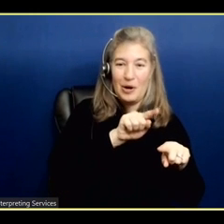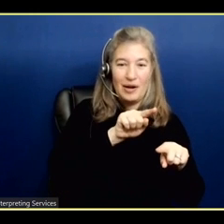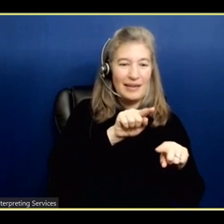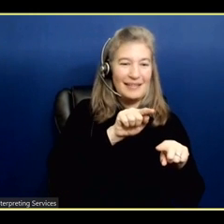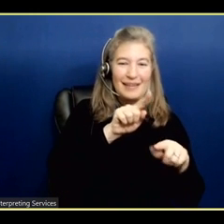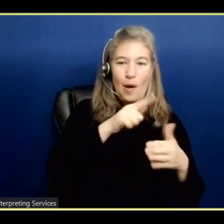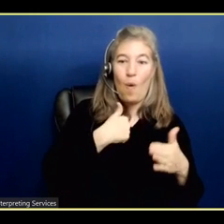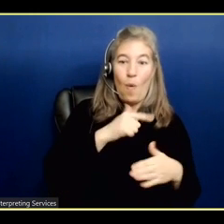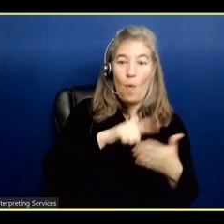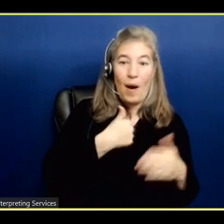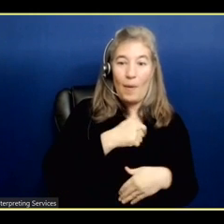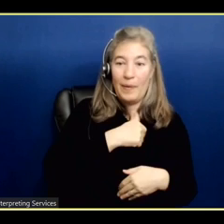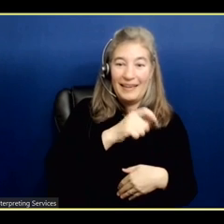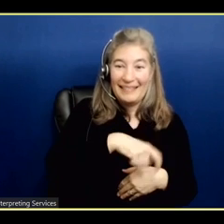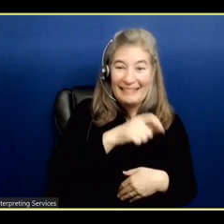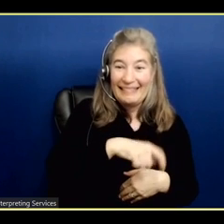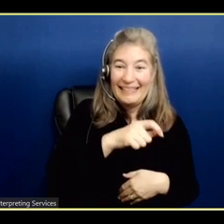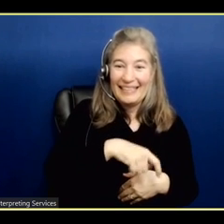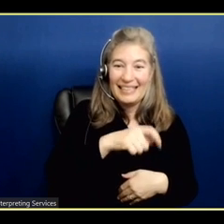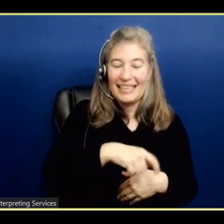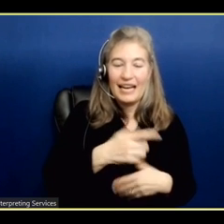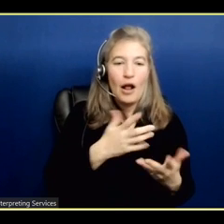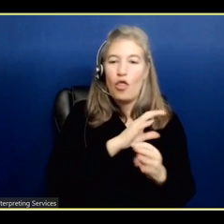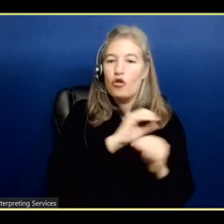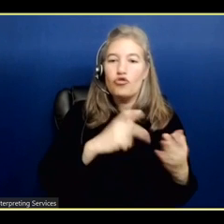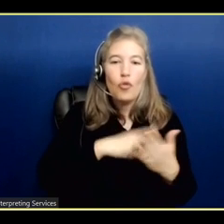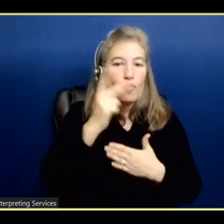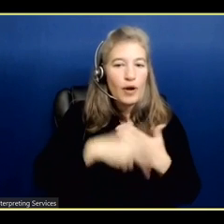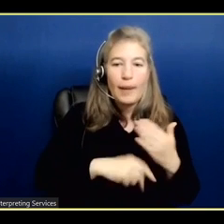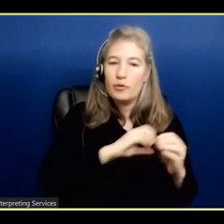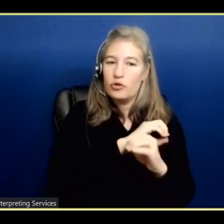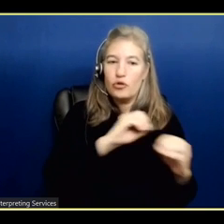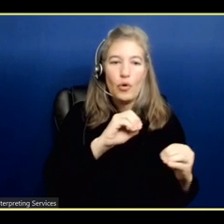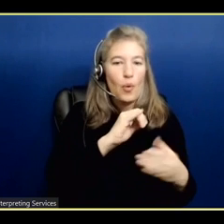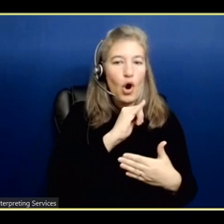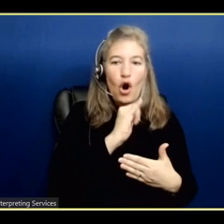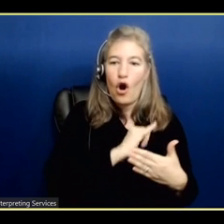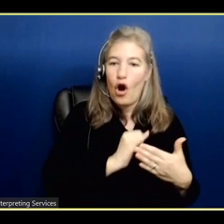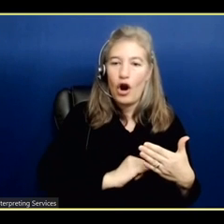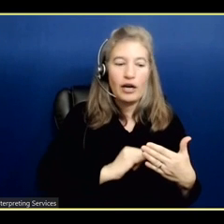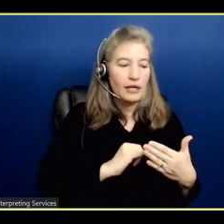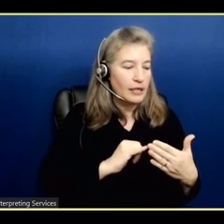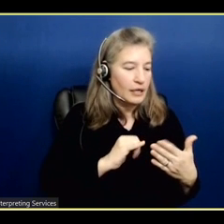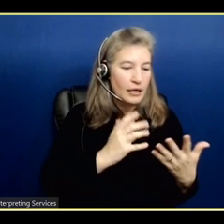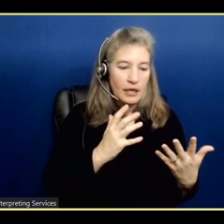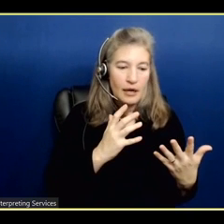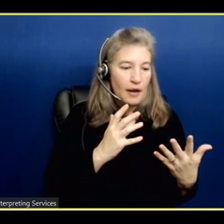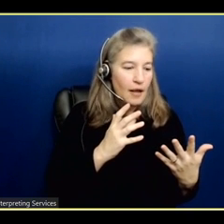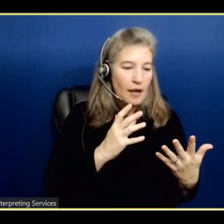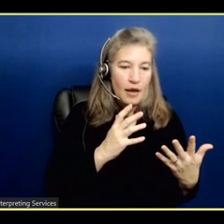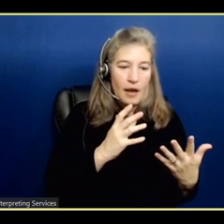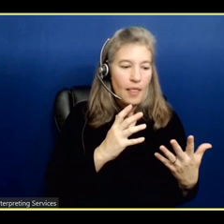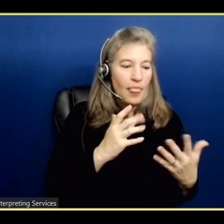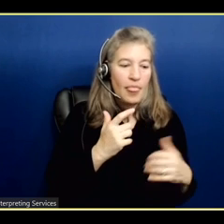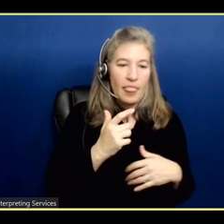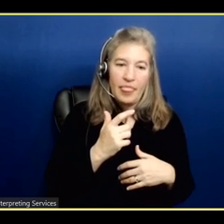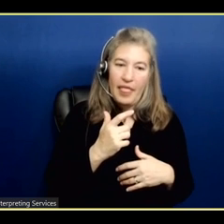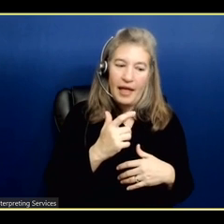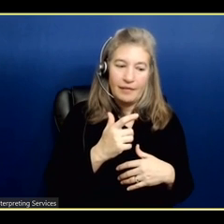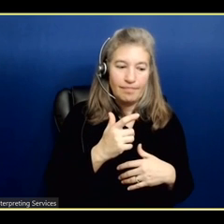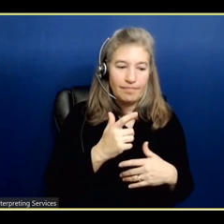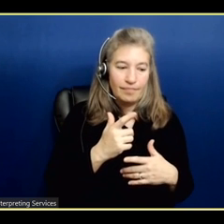support now, and maybe continue that into our new reality? And finally, if not us in the